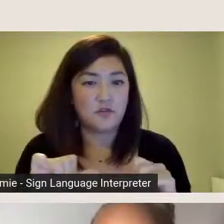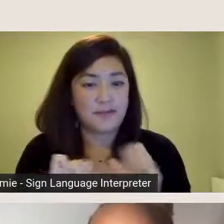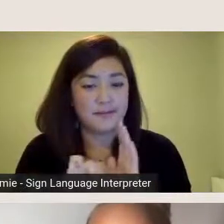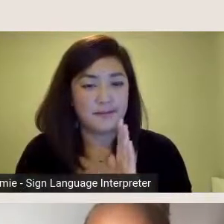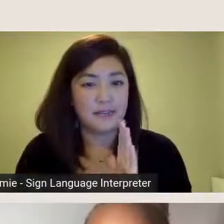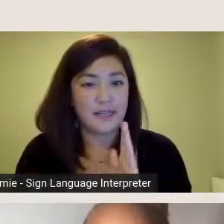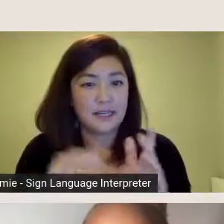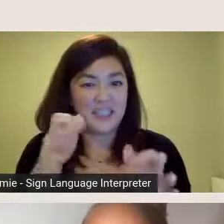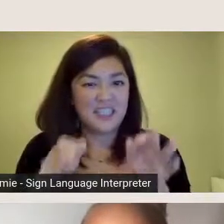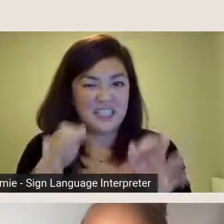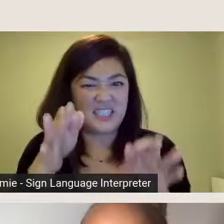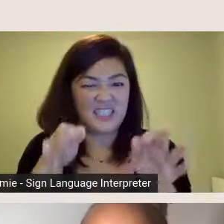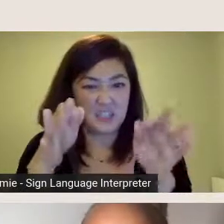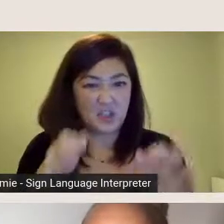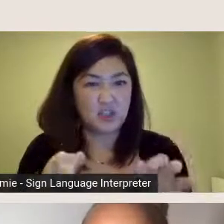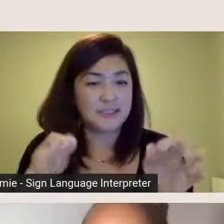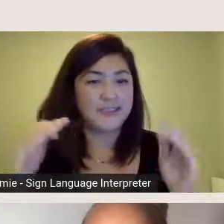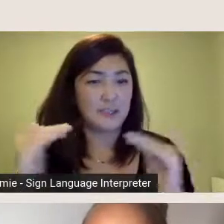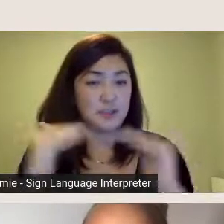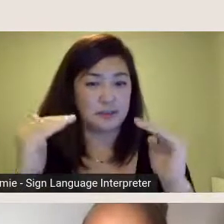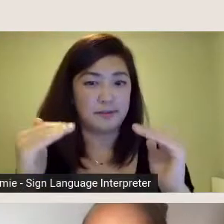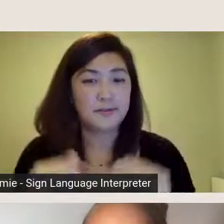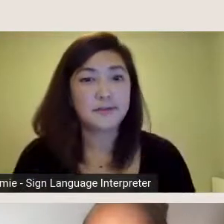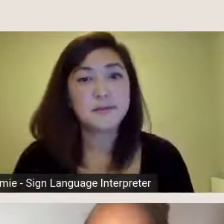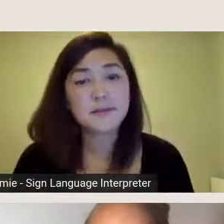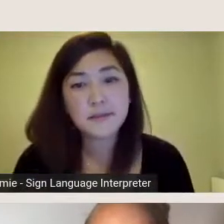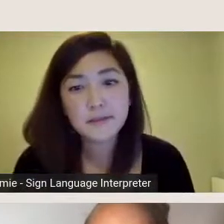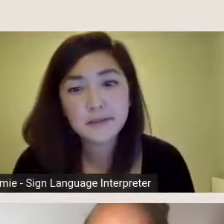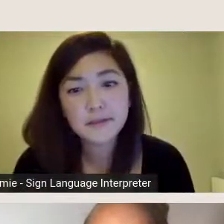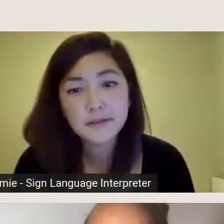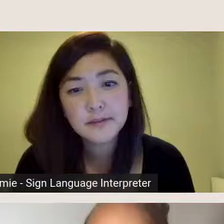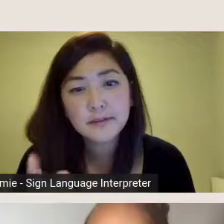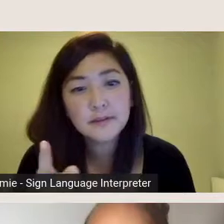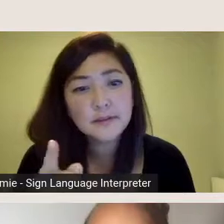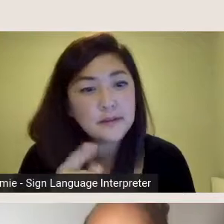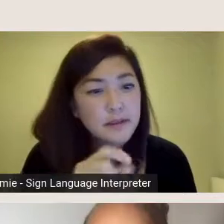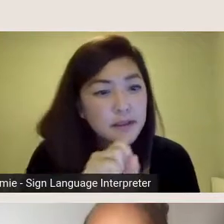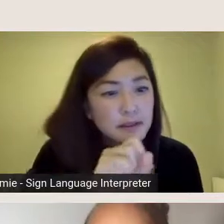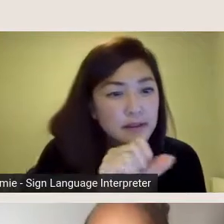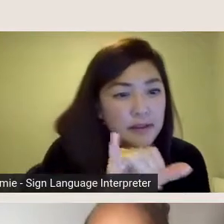Cyrus, can you speak to just like what came through for you as you watched?